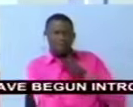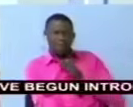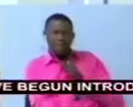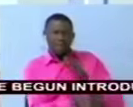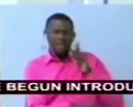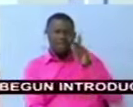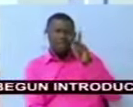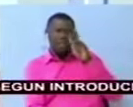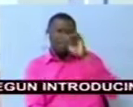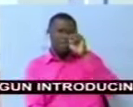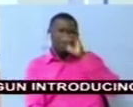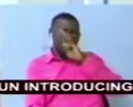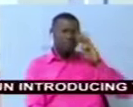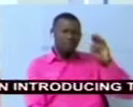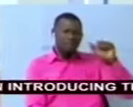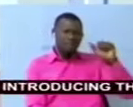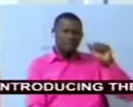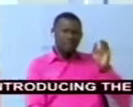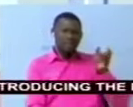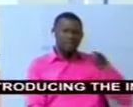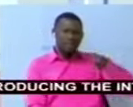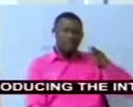mi xamone nga ko bala bes bobu.